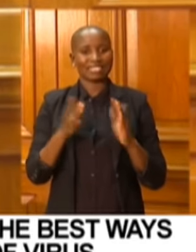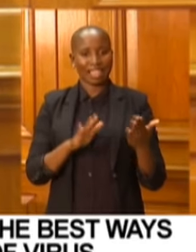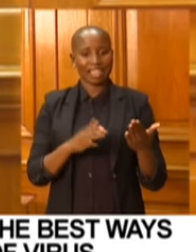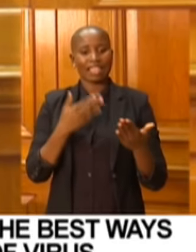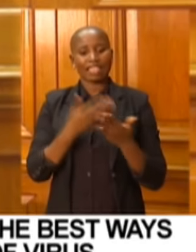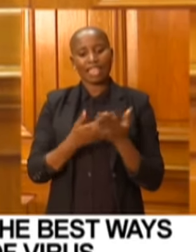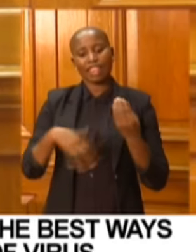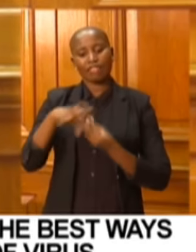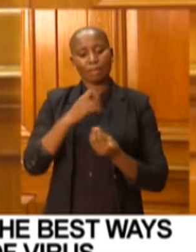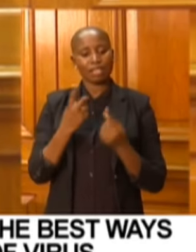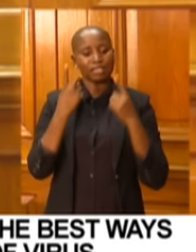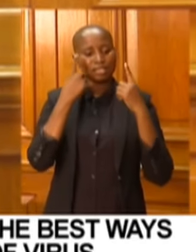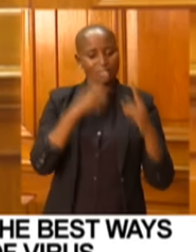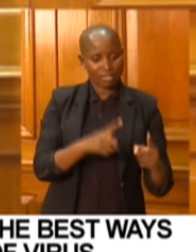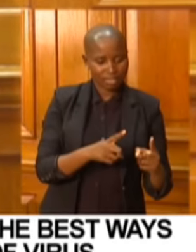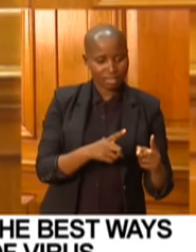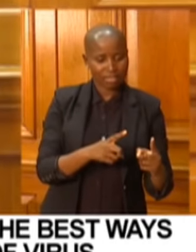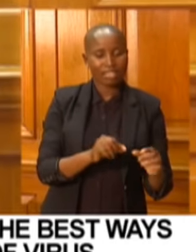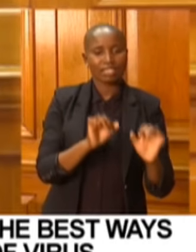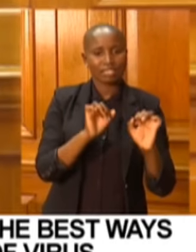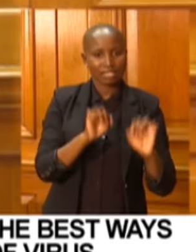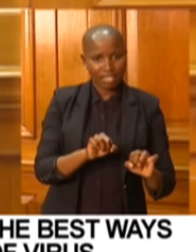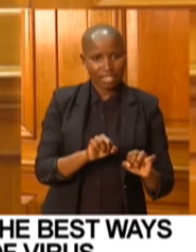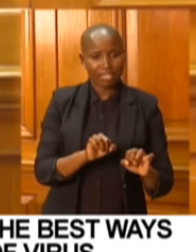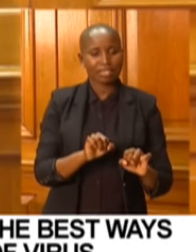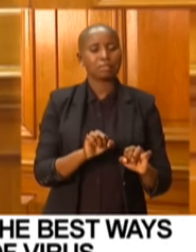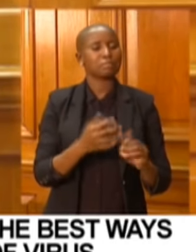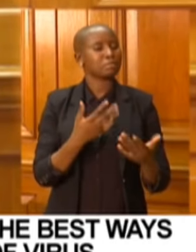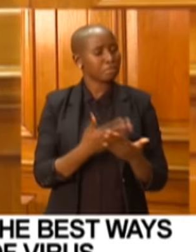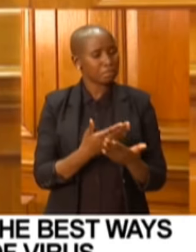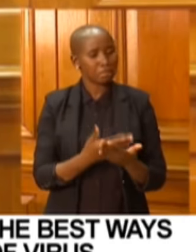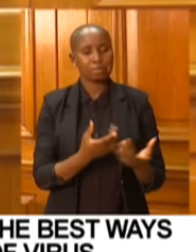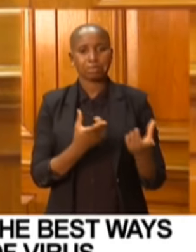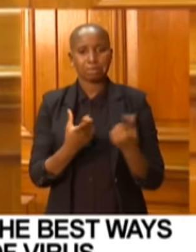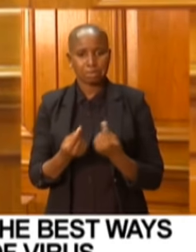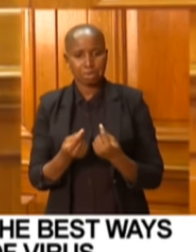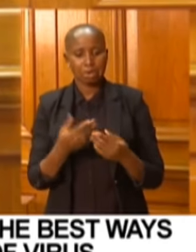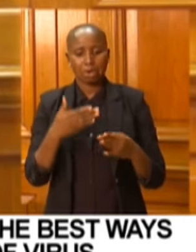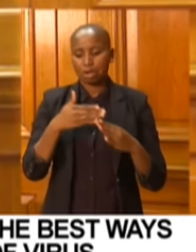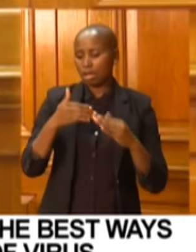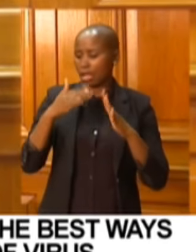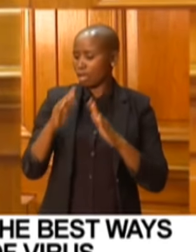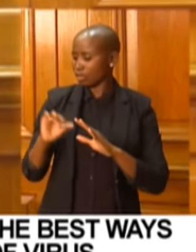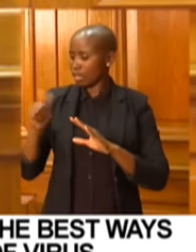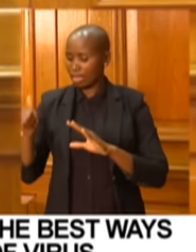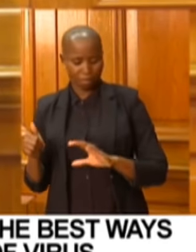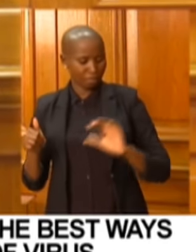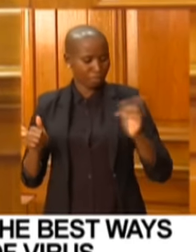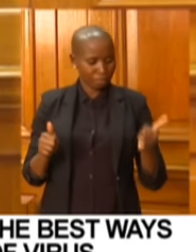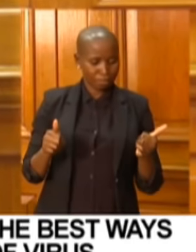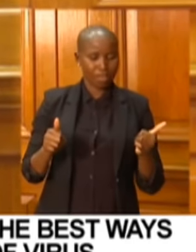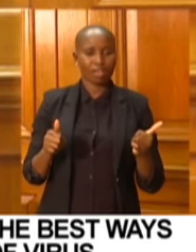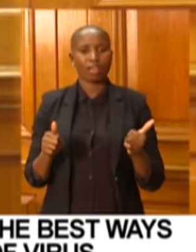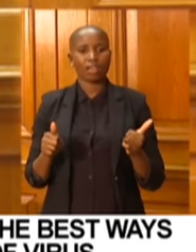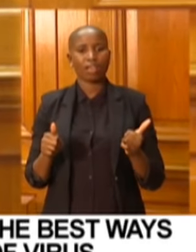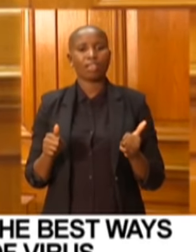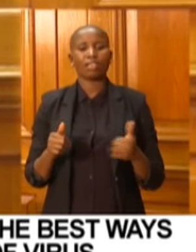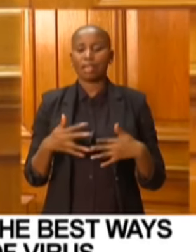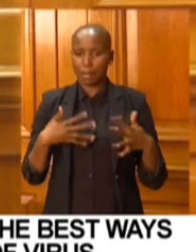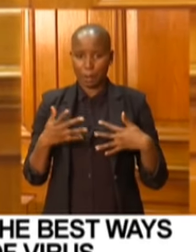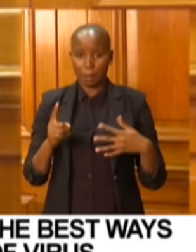to sympathize properly with our neighbors, our friends, and our relatives. Funerals